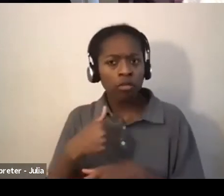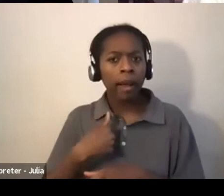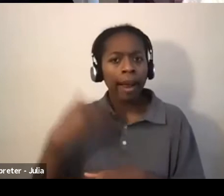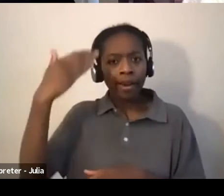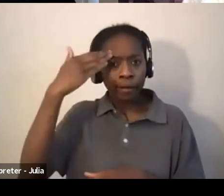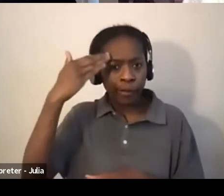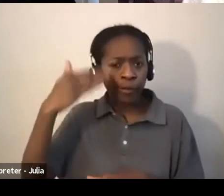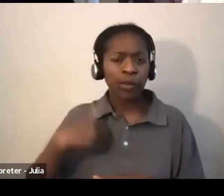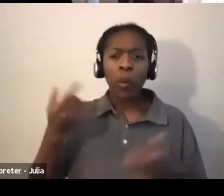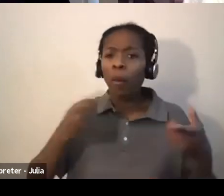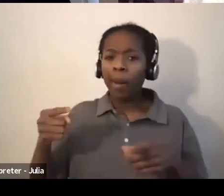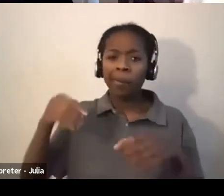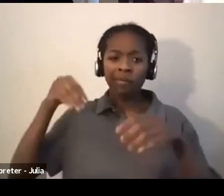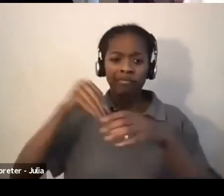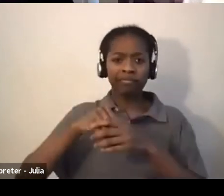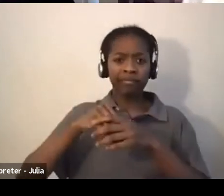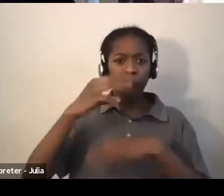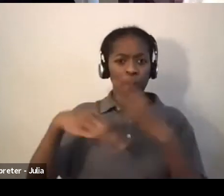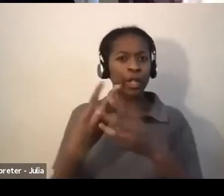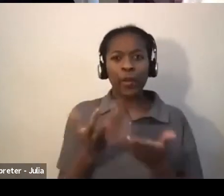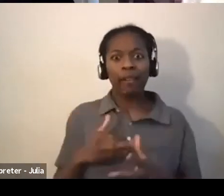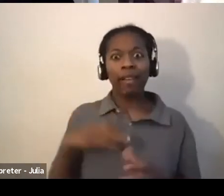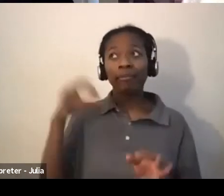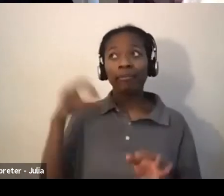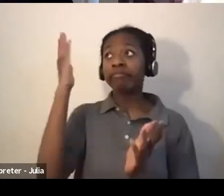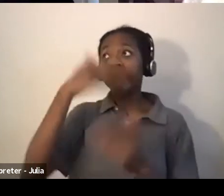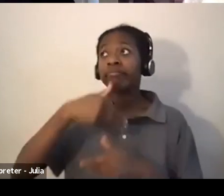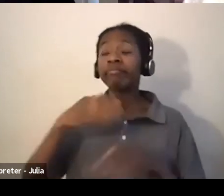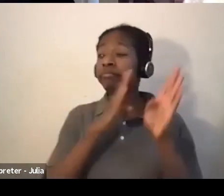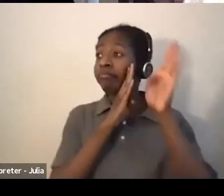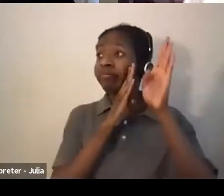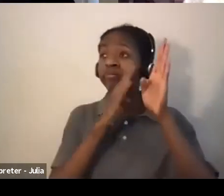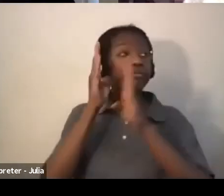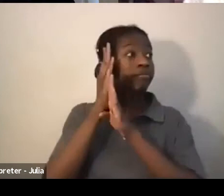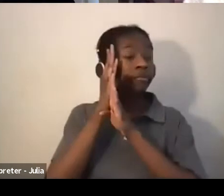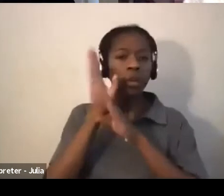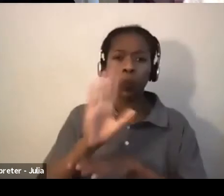of my current events going on in the world, so I'm not living under a rock. But I would say Twitter is